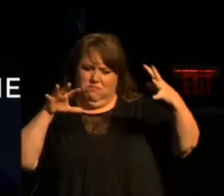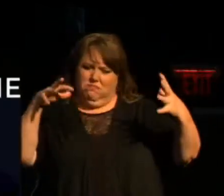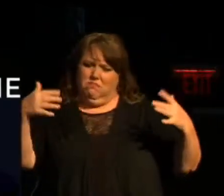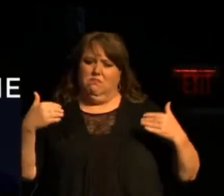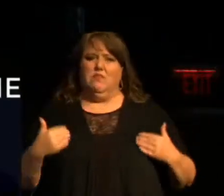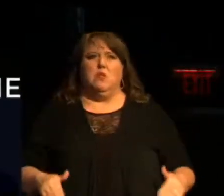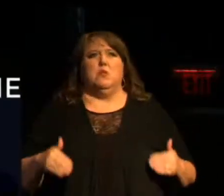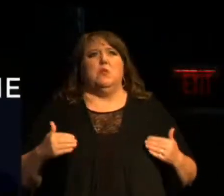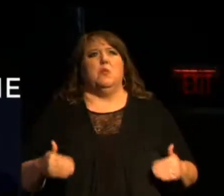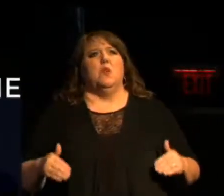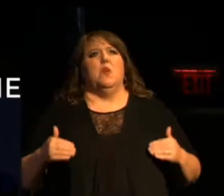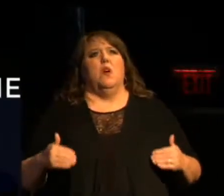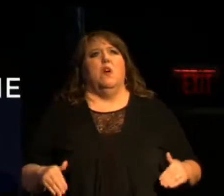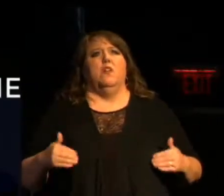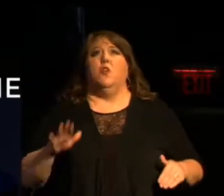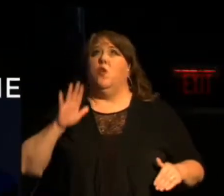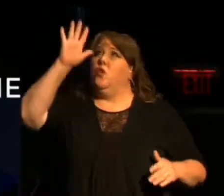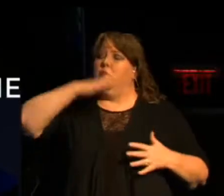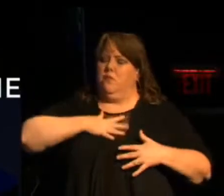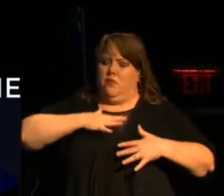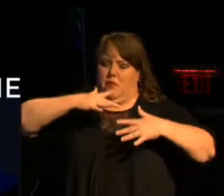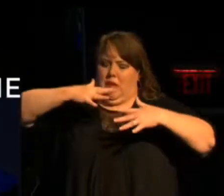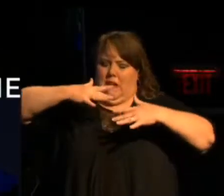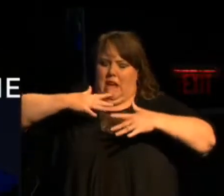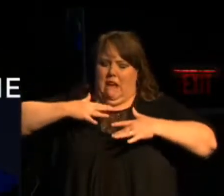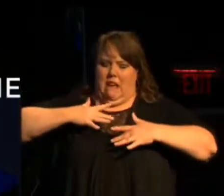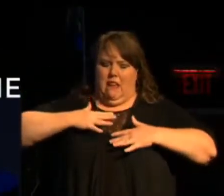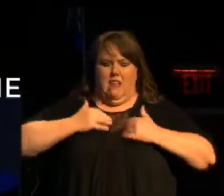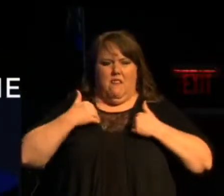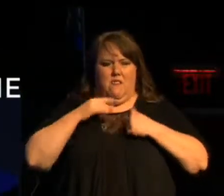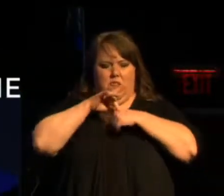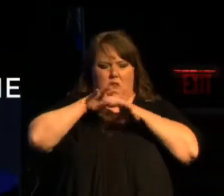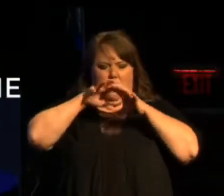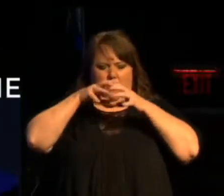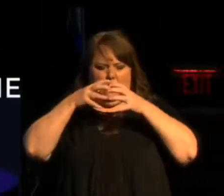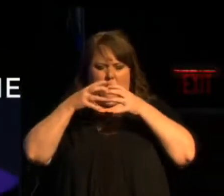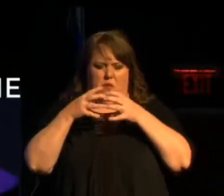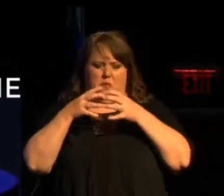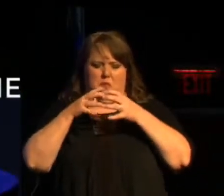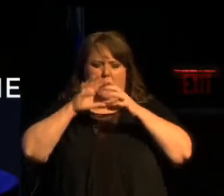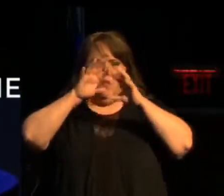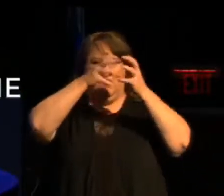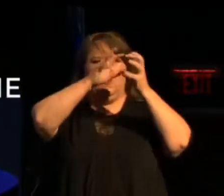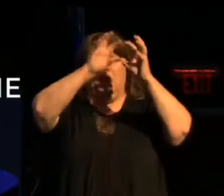In the vapor of your breath, the planets form.